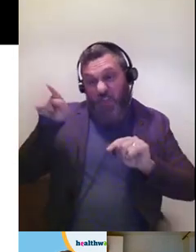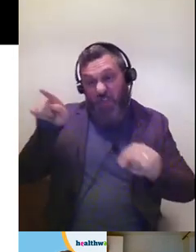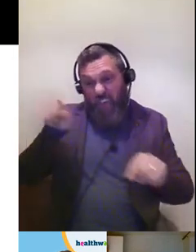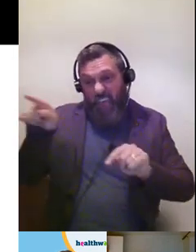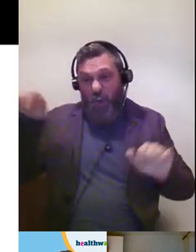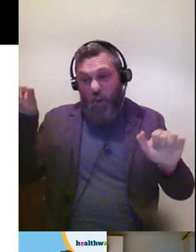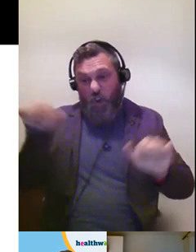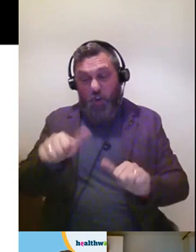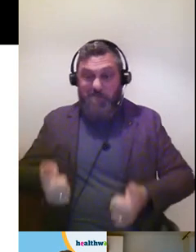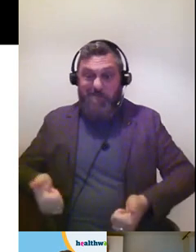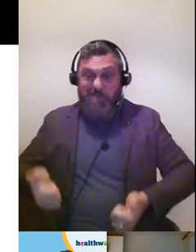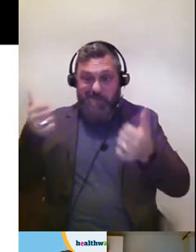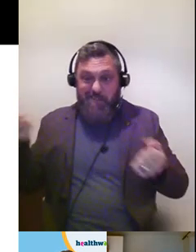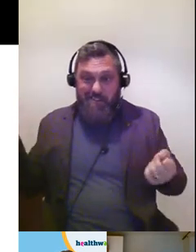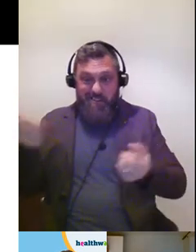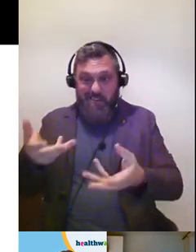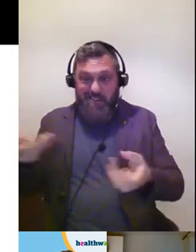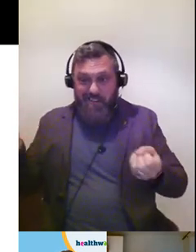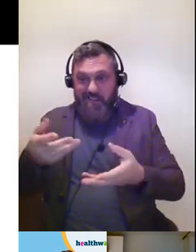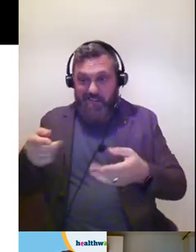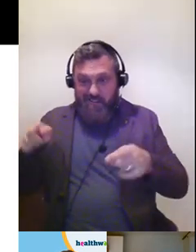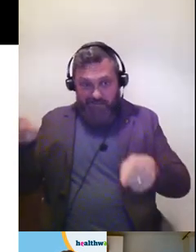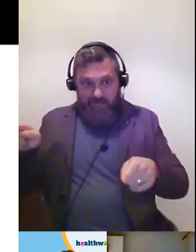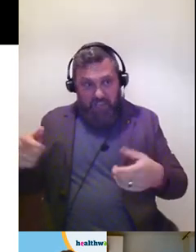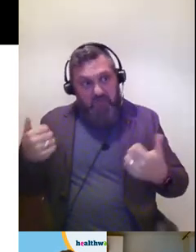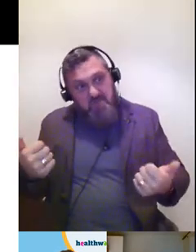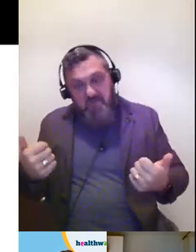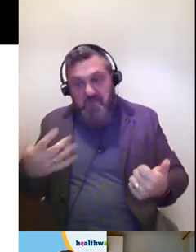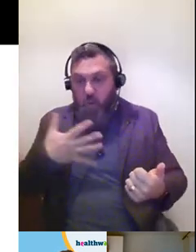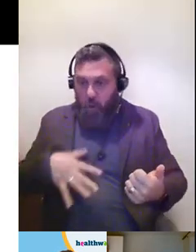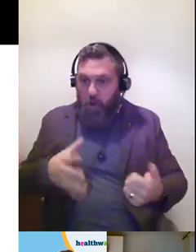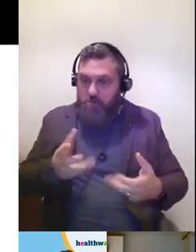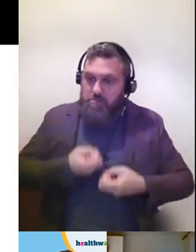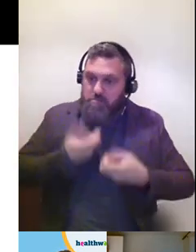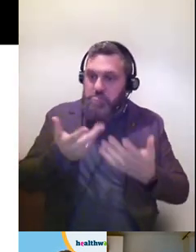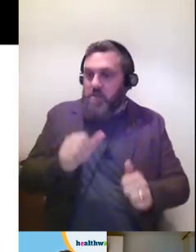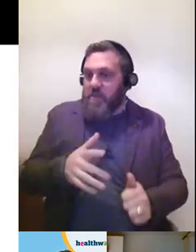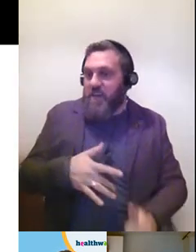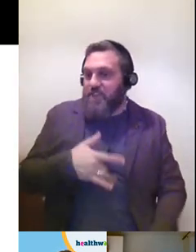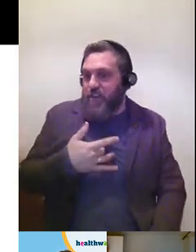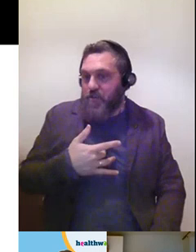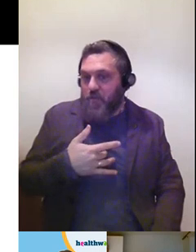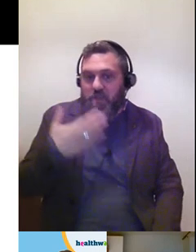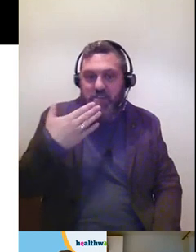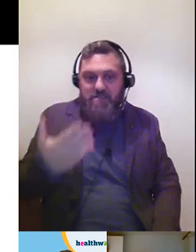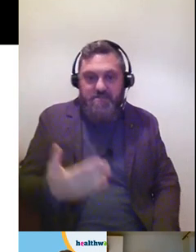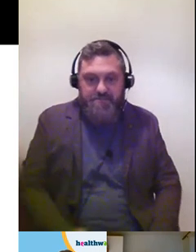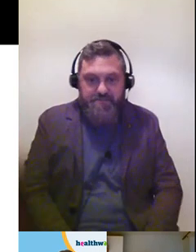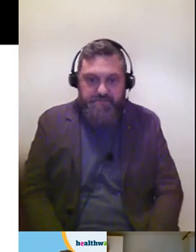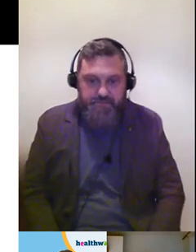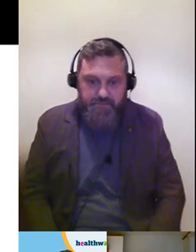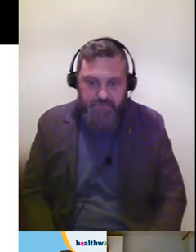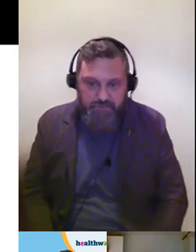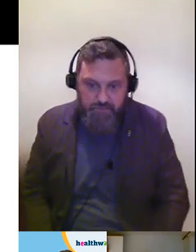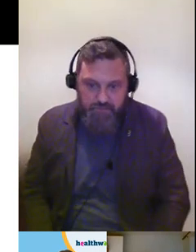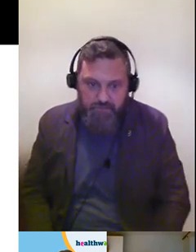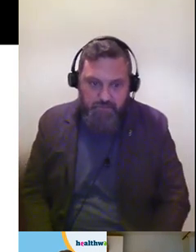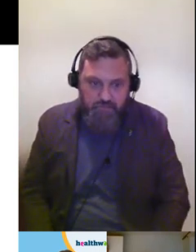contributor. Young people are engaged and very much wanting to express their views. Thanks.